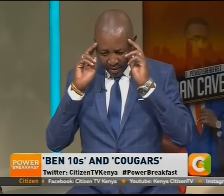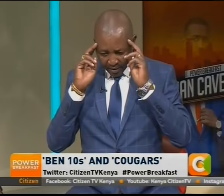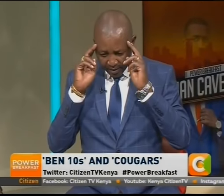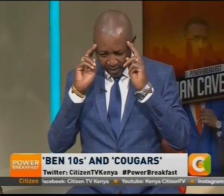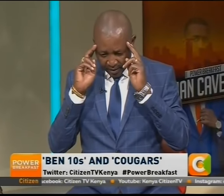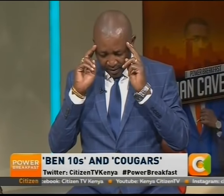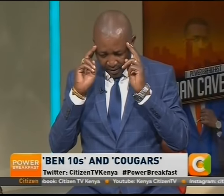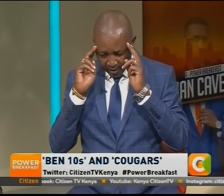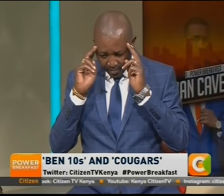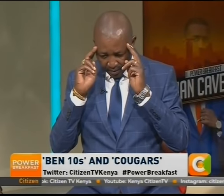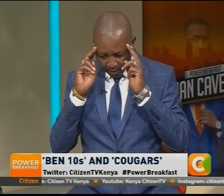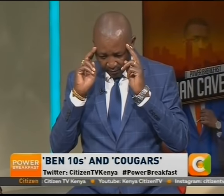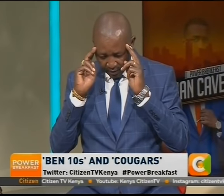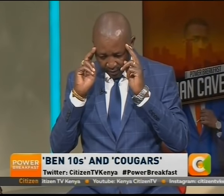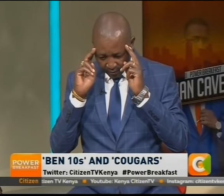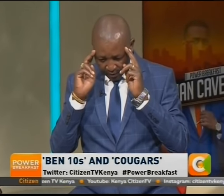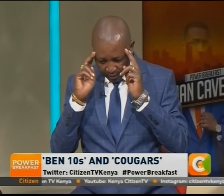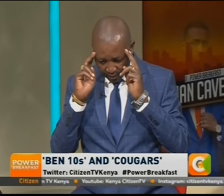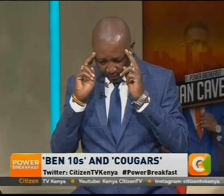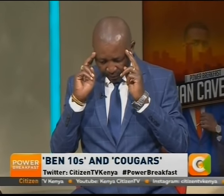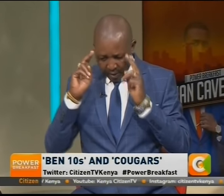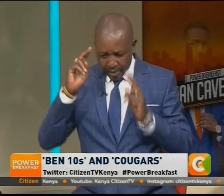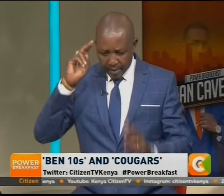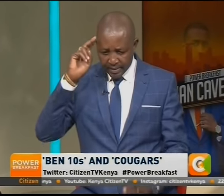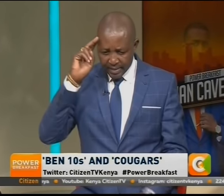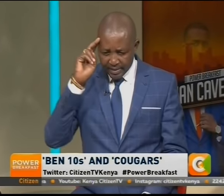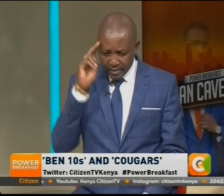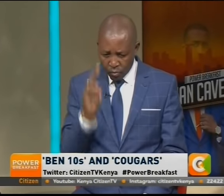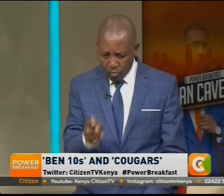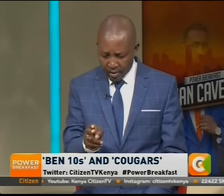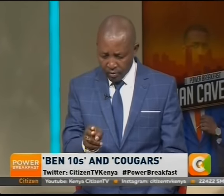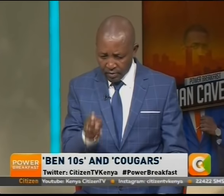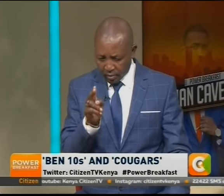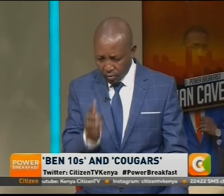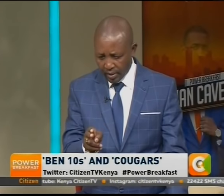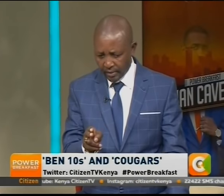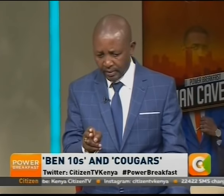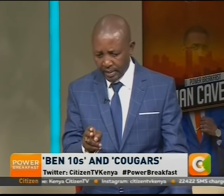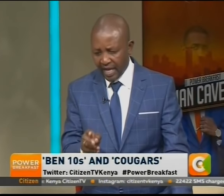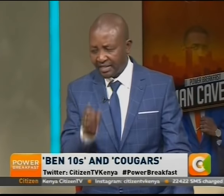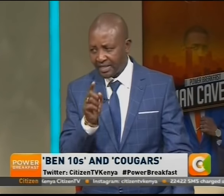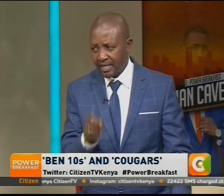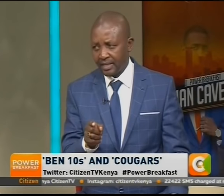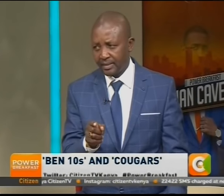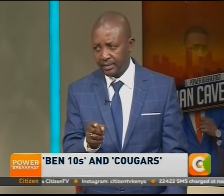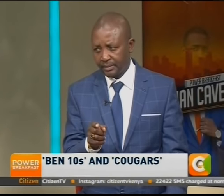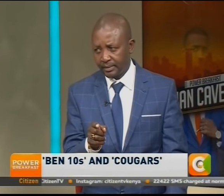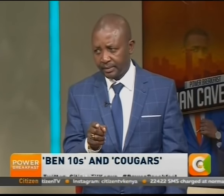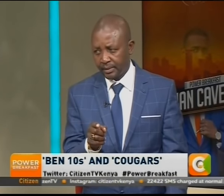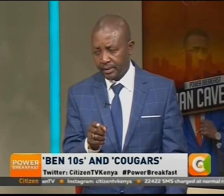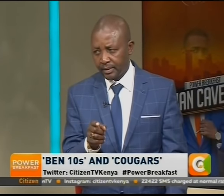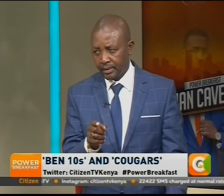maybe I change a bit of this conversation. Mm-hmm. Uh-huh. Does this woman who is a Cougar have a son?